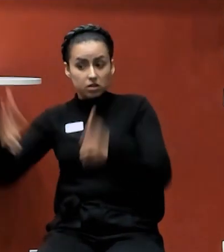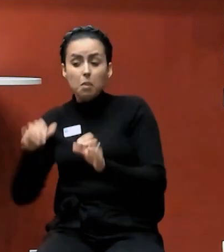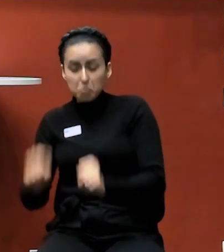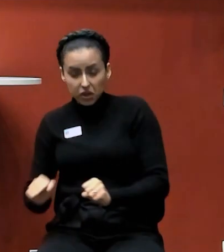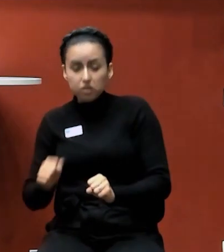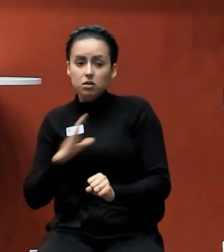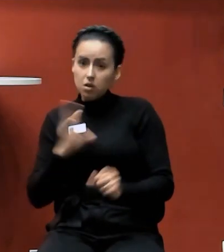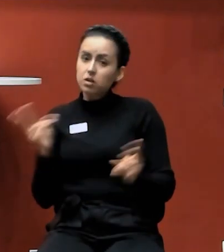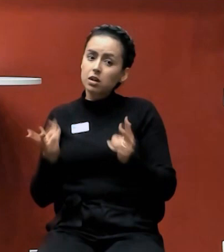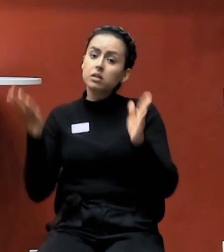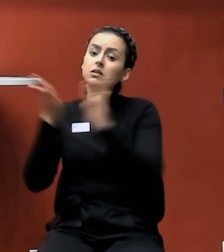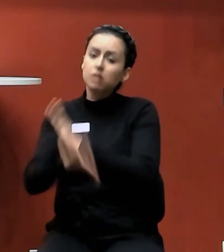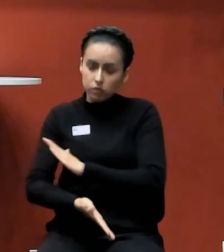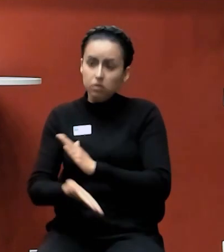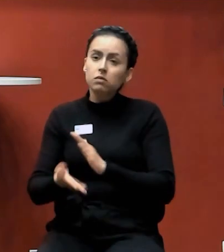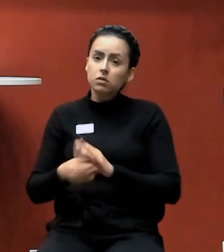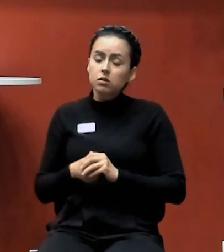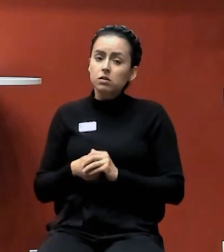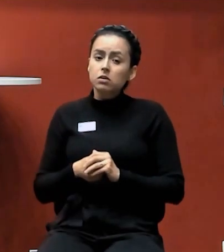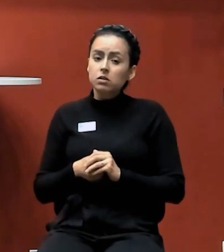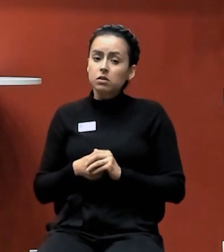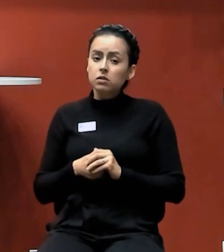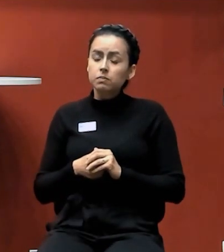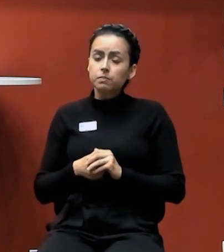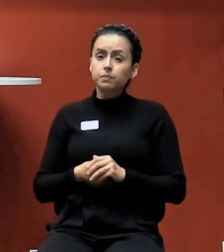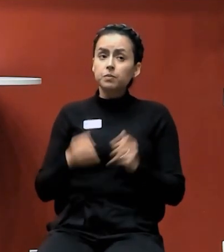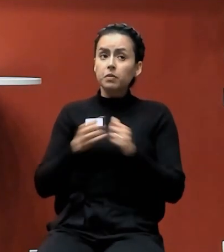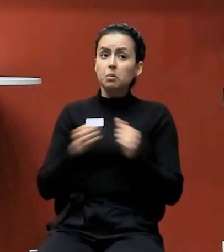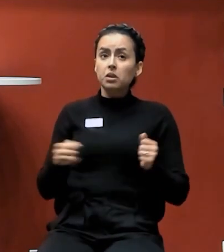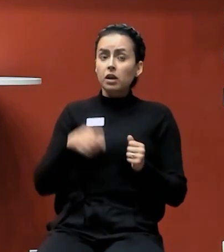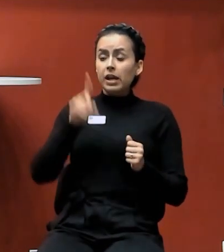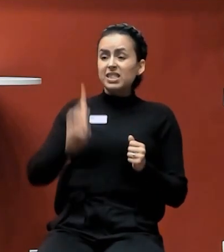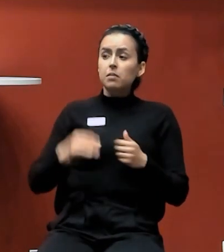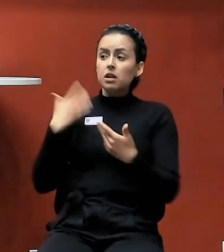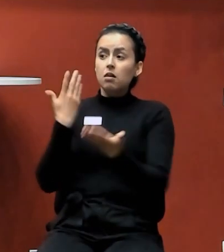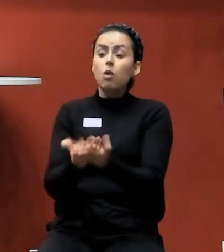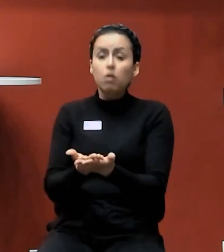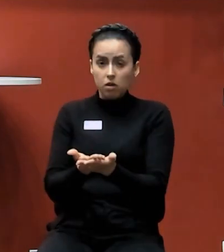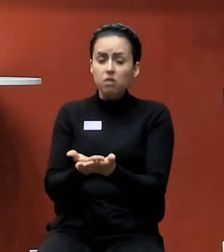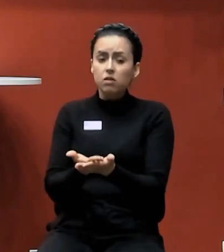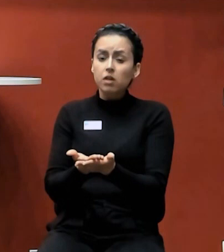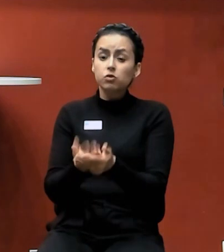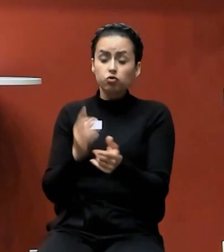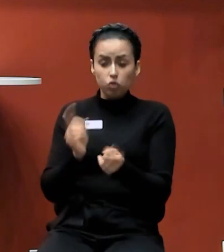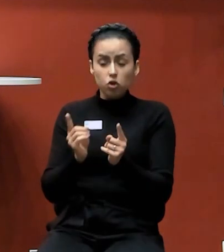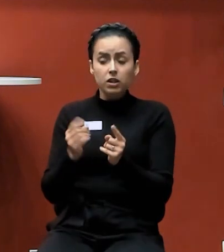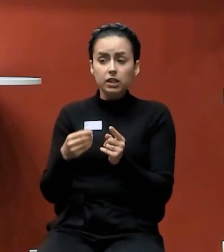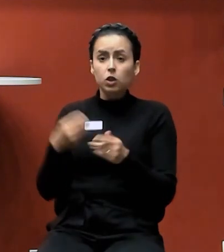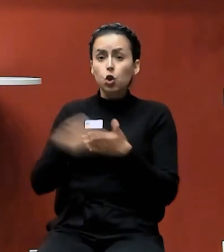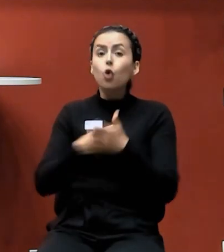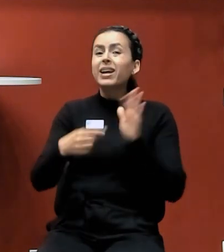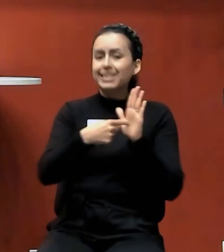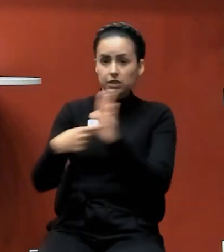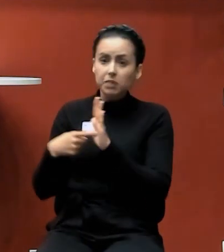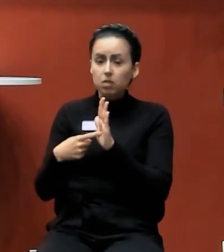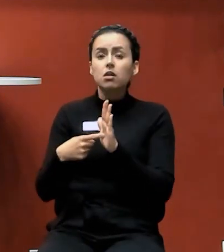access. Yeah. But, that first offer may be tokenistic, but it's what you